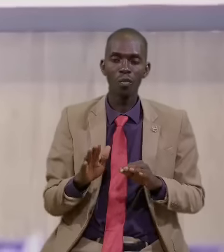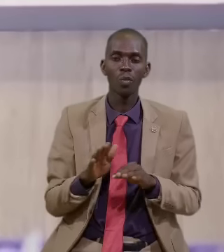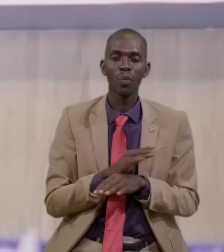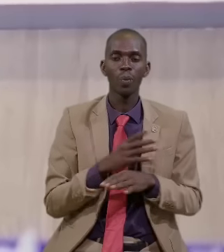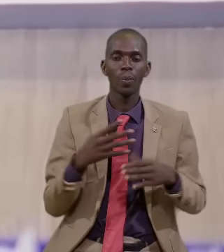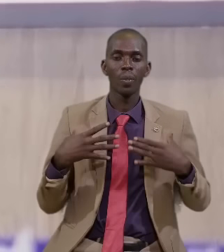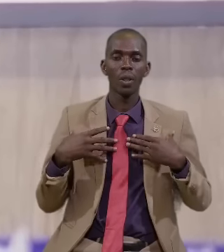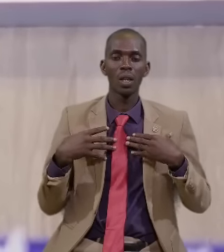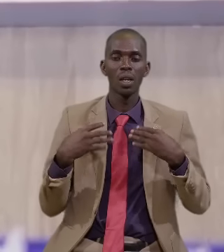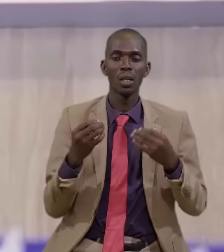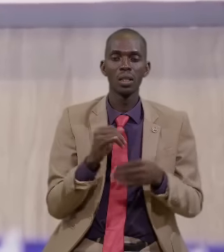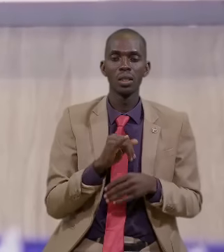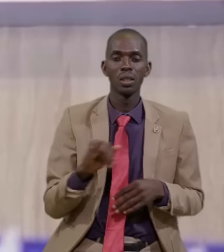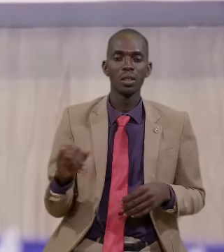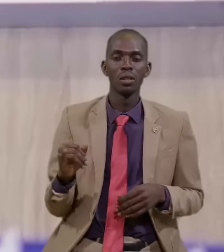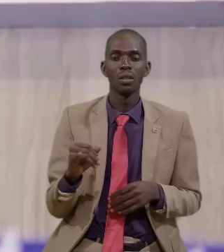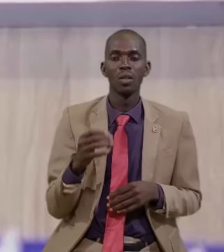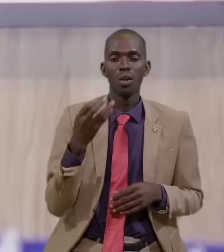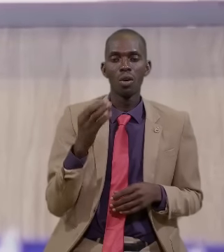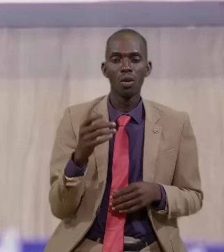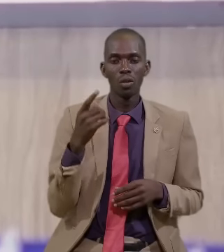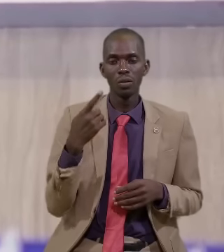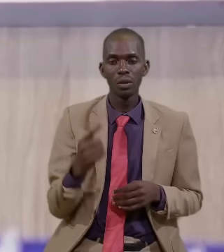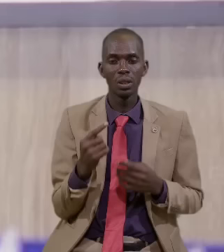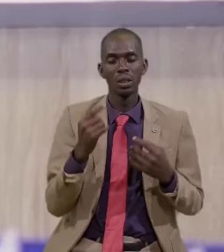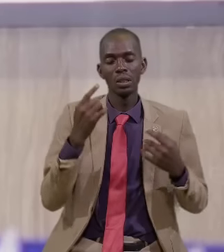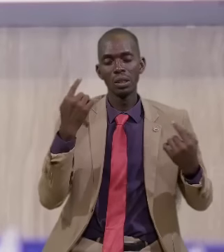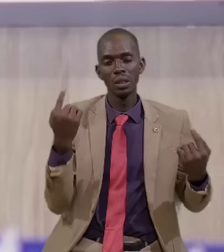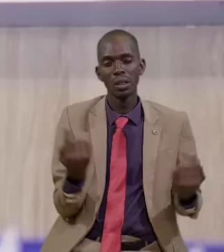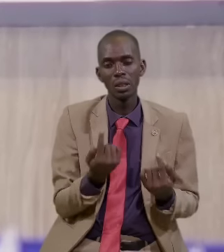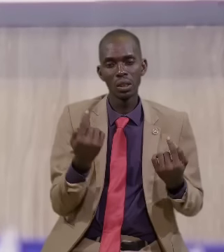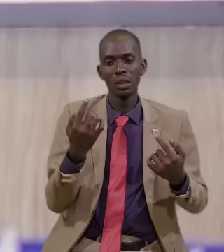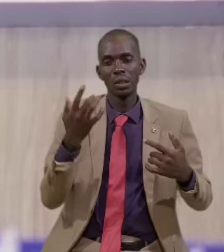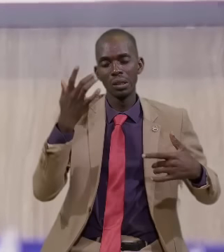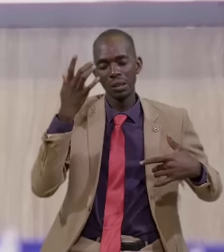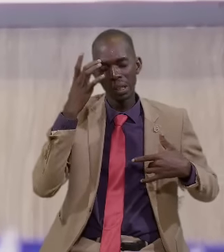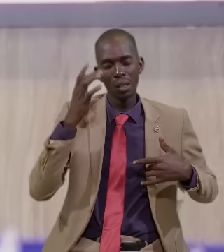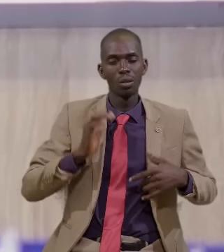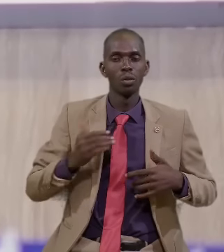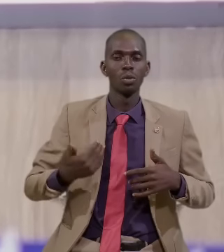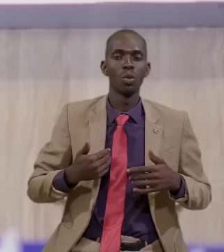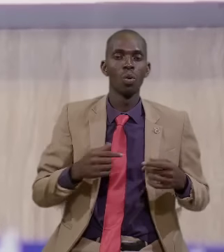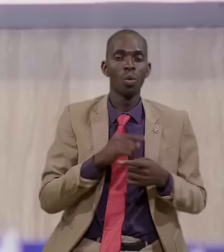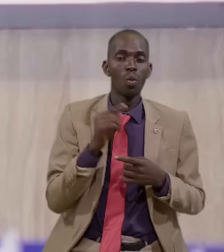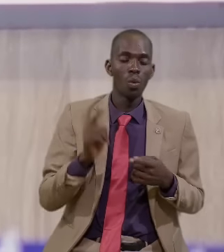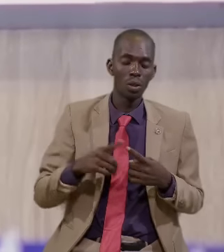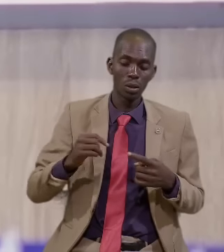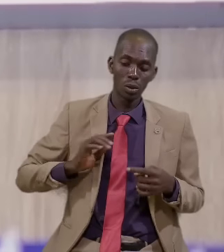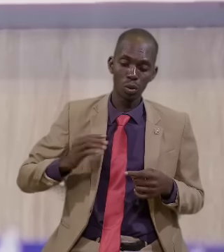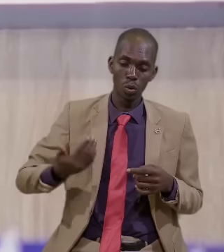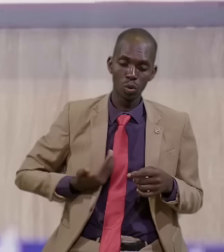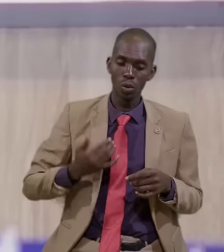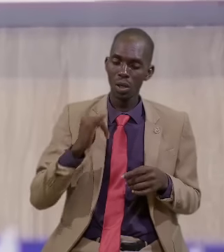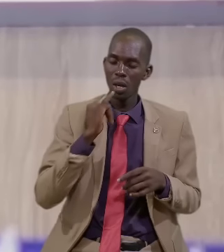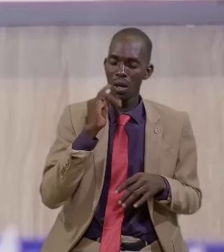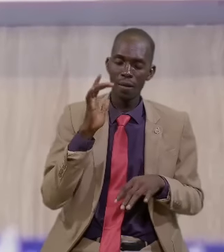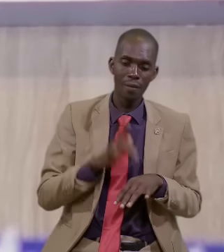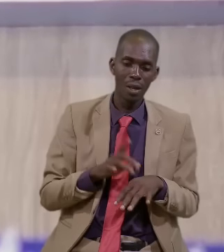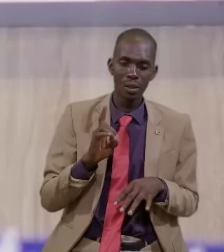the sin-sick soul. When a soul is troubled, the soul